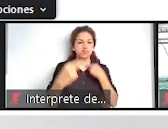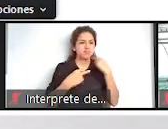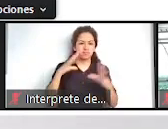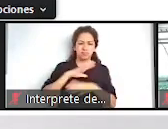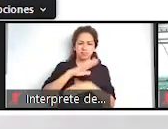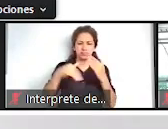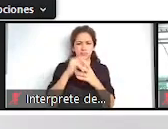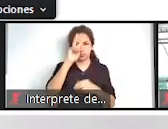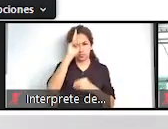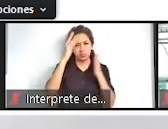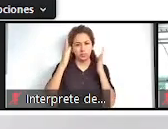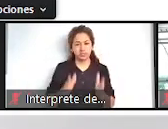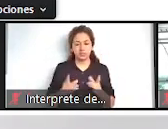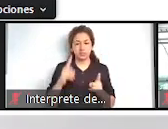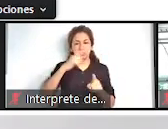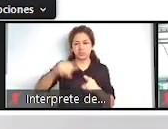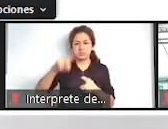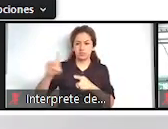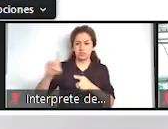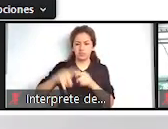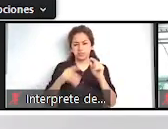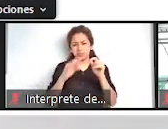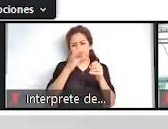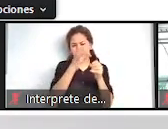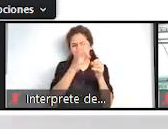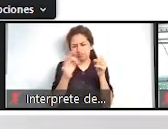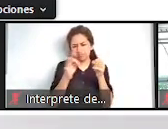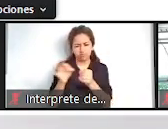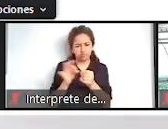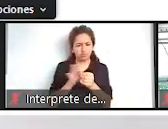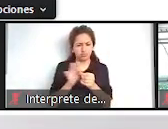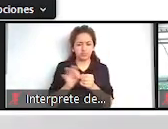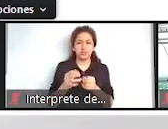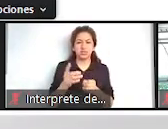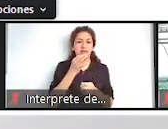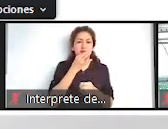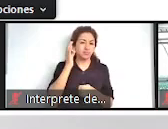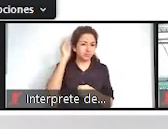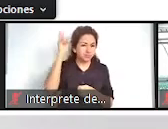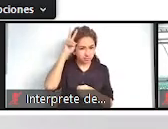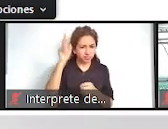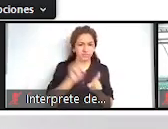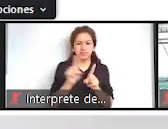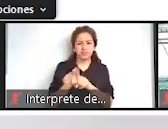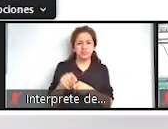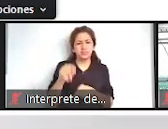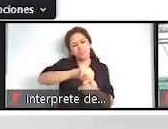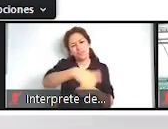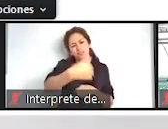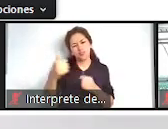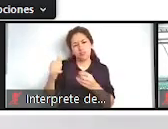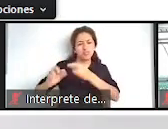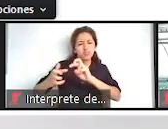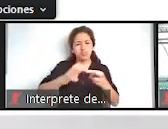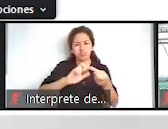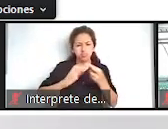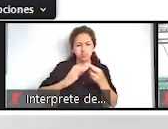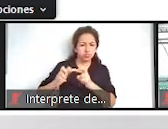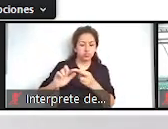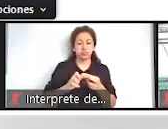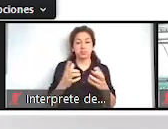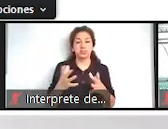voices of all peruvians from different geographies and different sectors from indigenous people and to civil